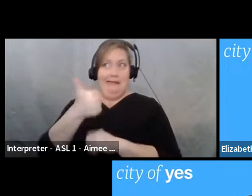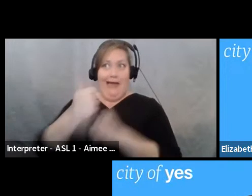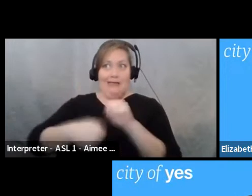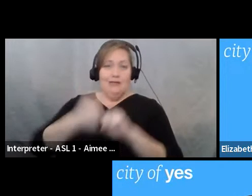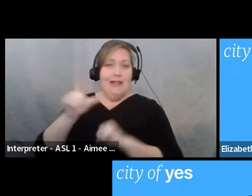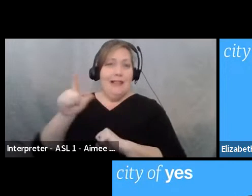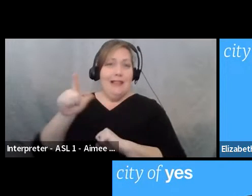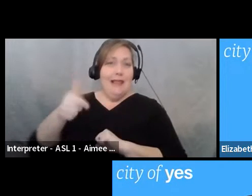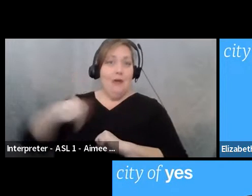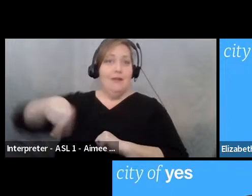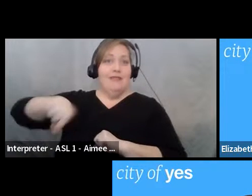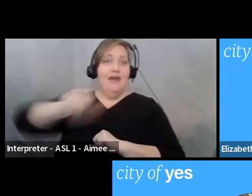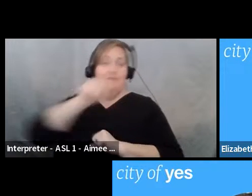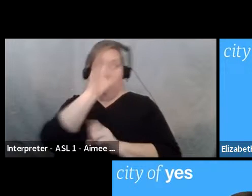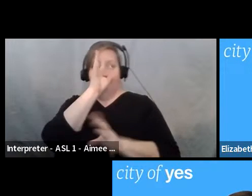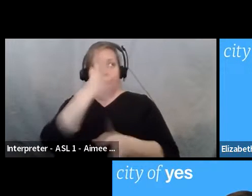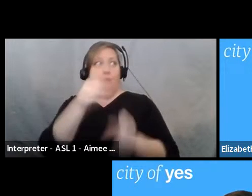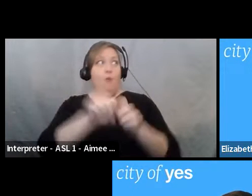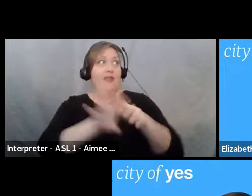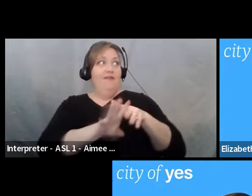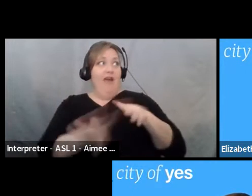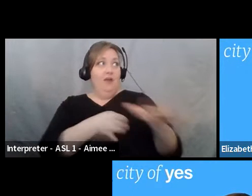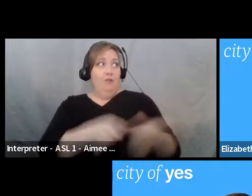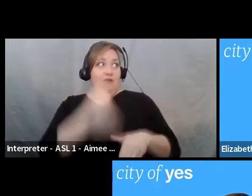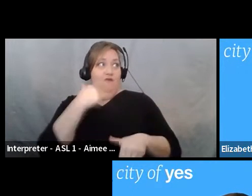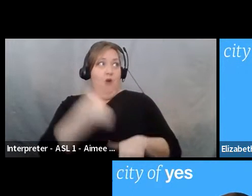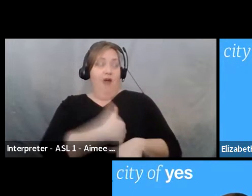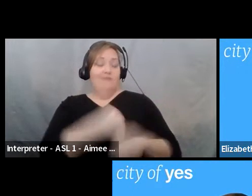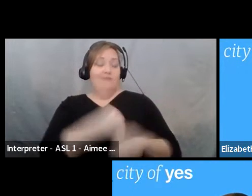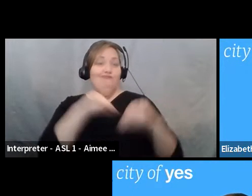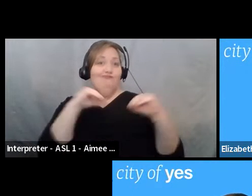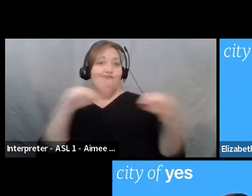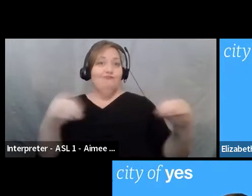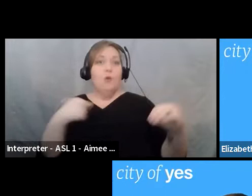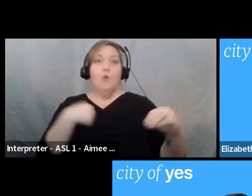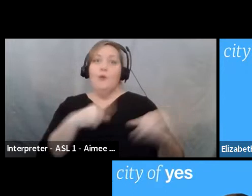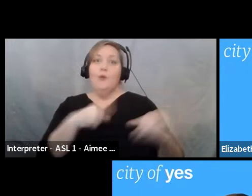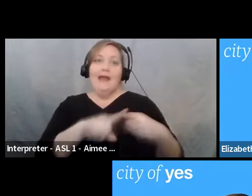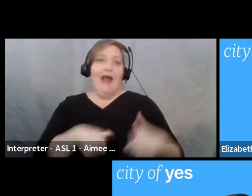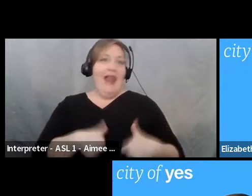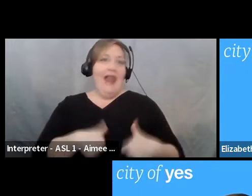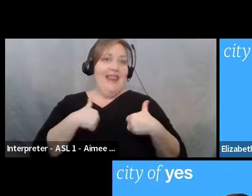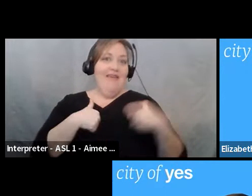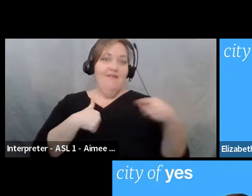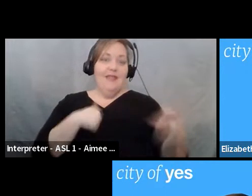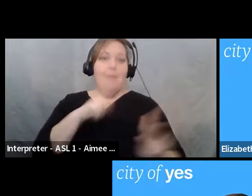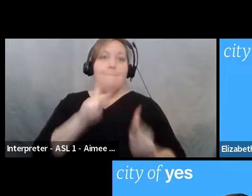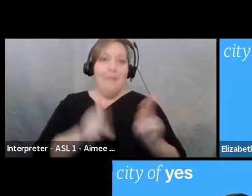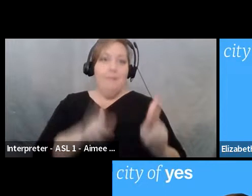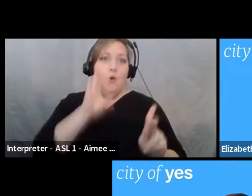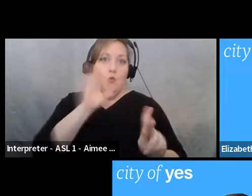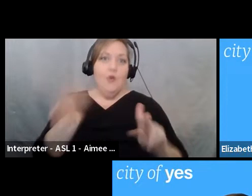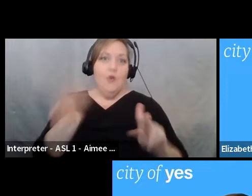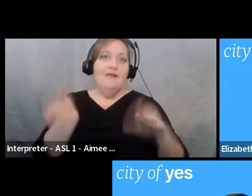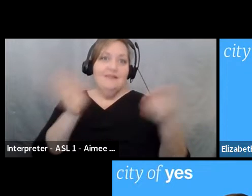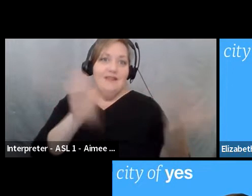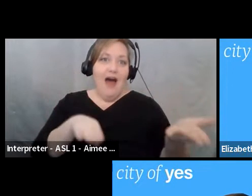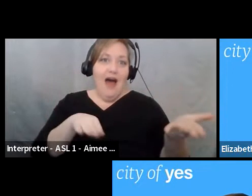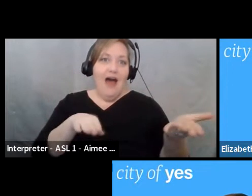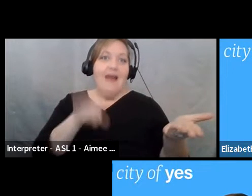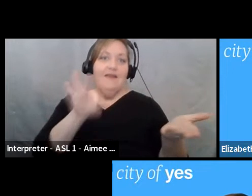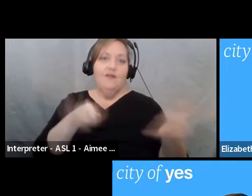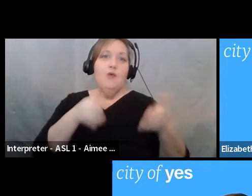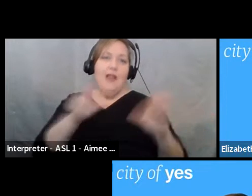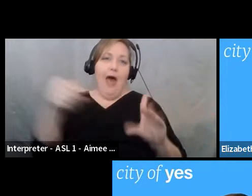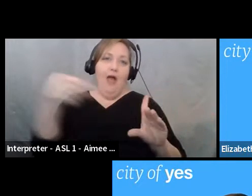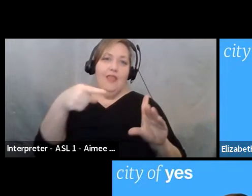they have not come up with an evacuation plan. We cannot live with this. People will die if you allow